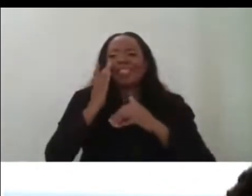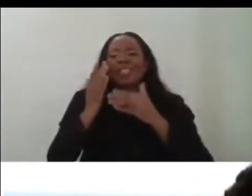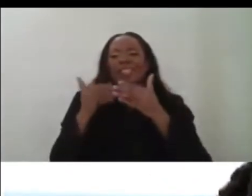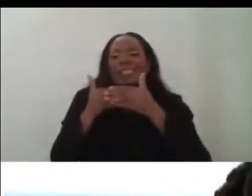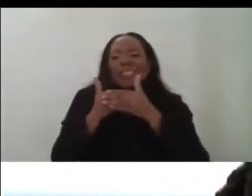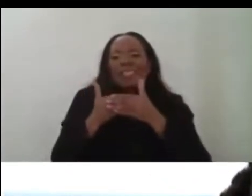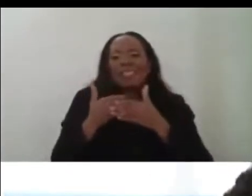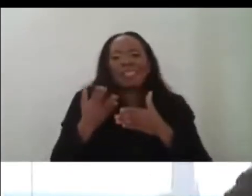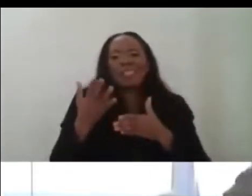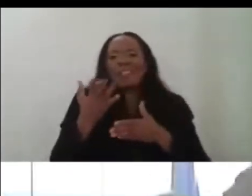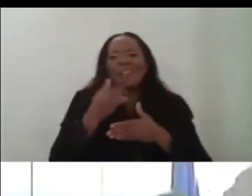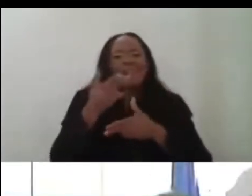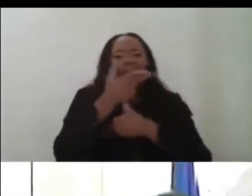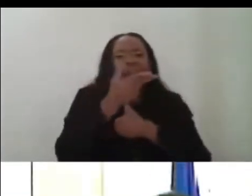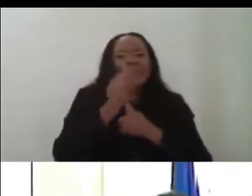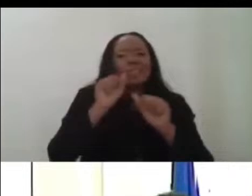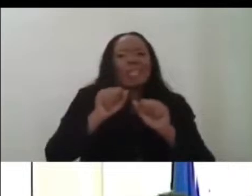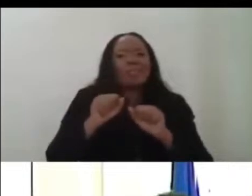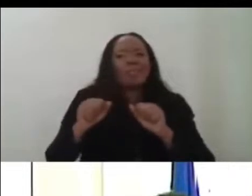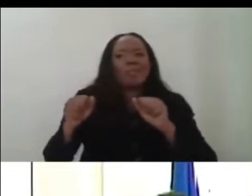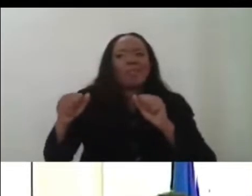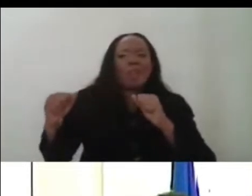hurricanes?